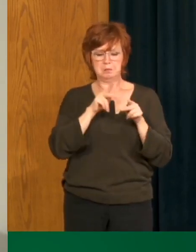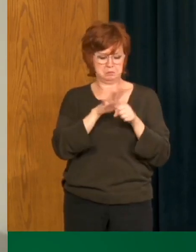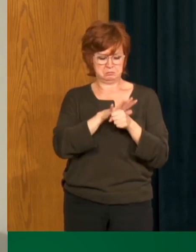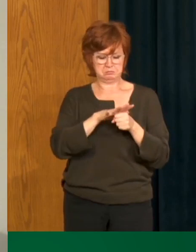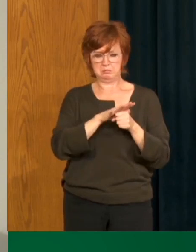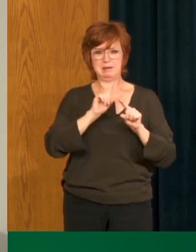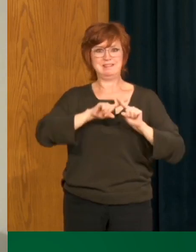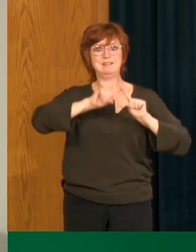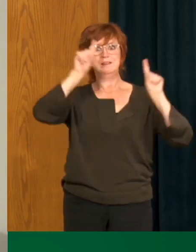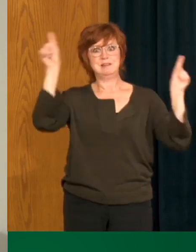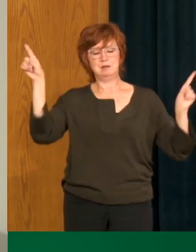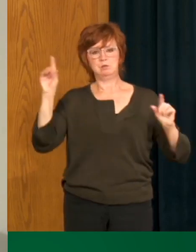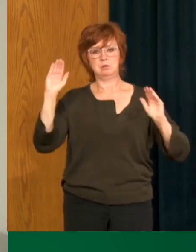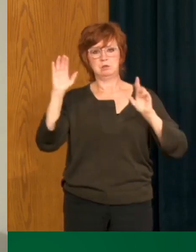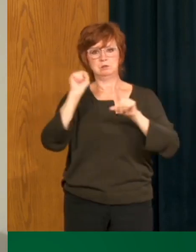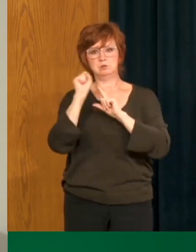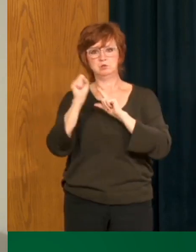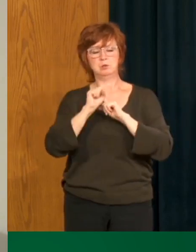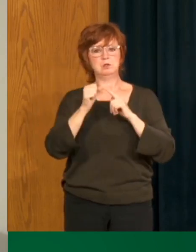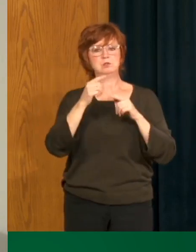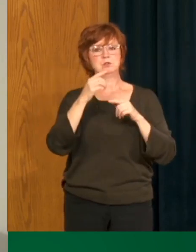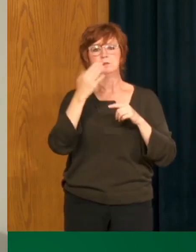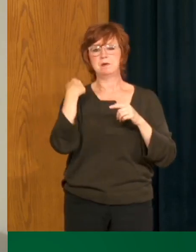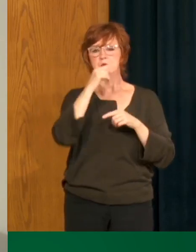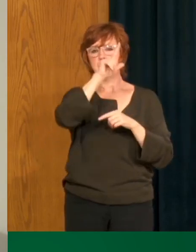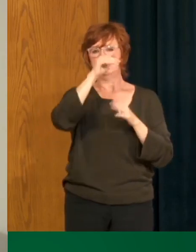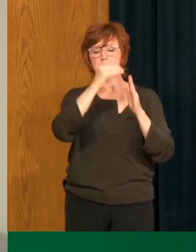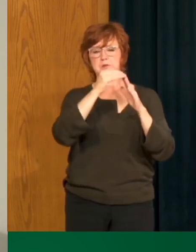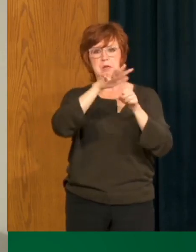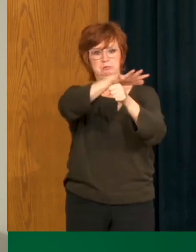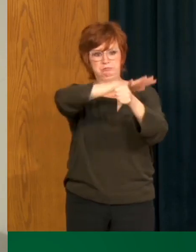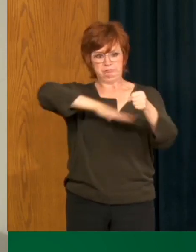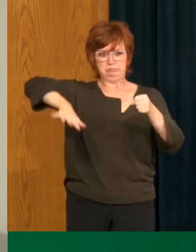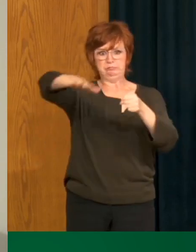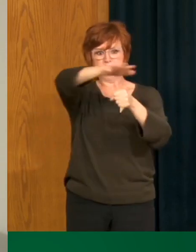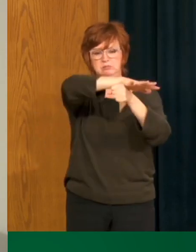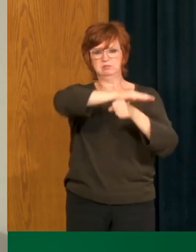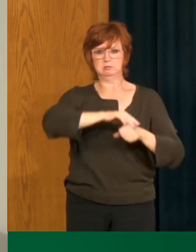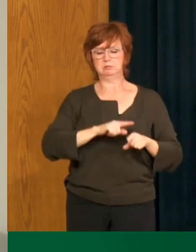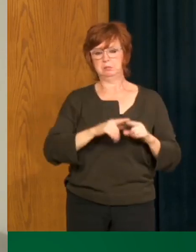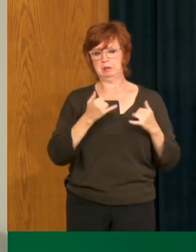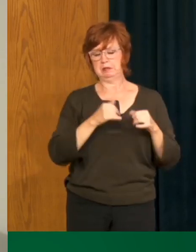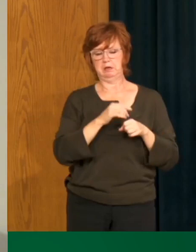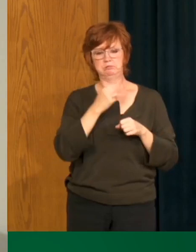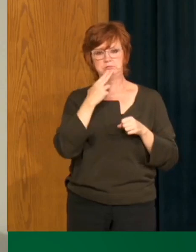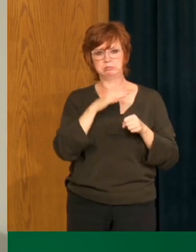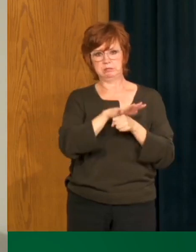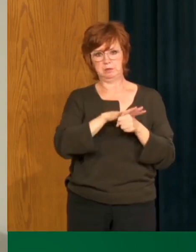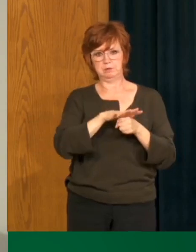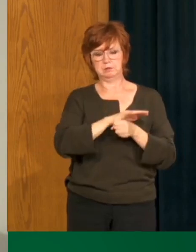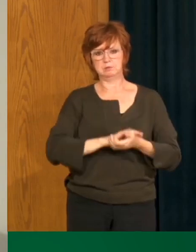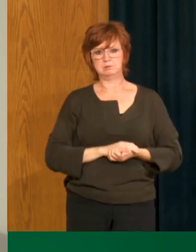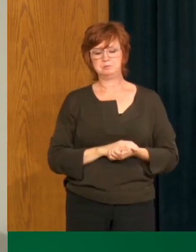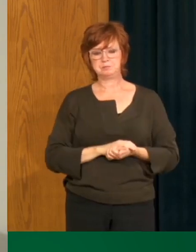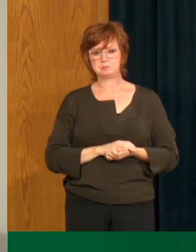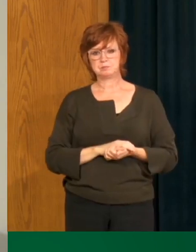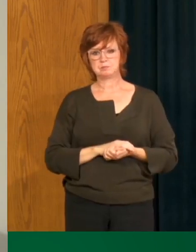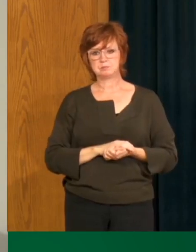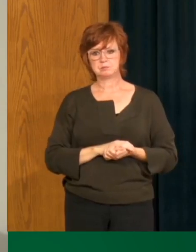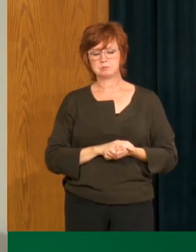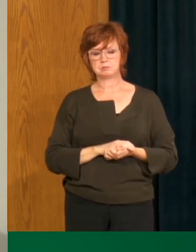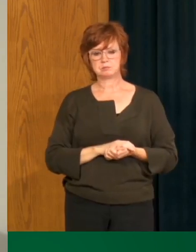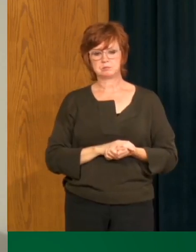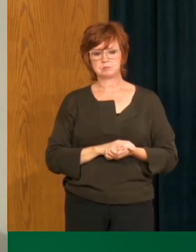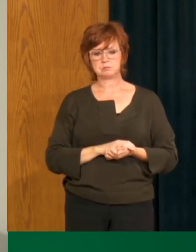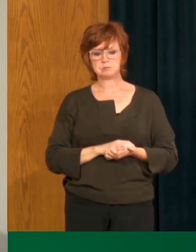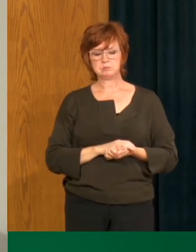the transmission that was high, then obviously the interventions would have to be relevant for that context. And again, I've said in the past that